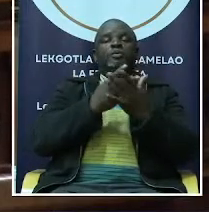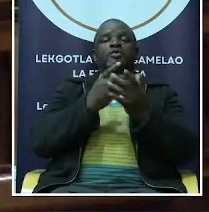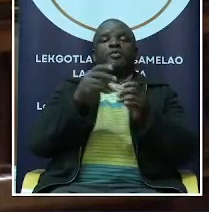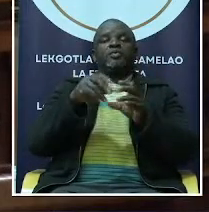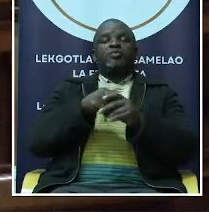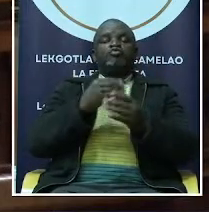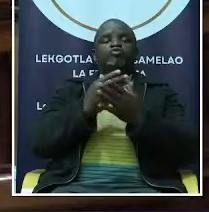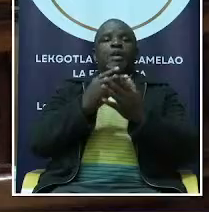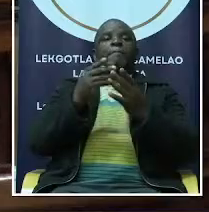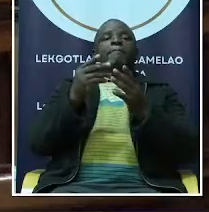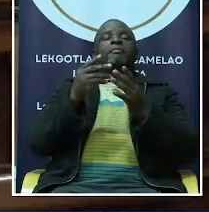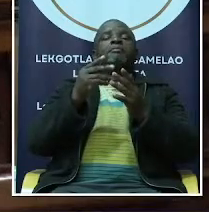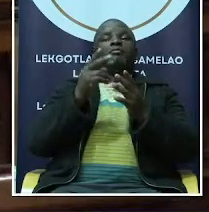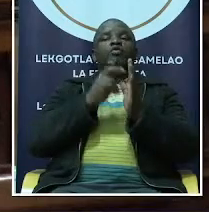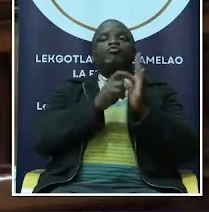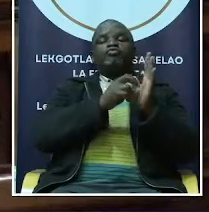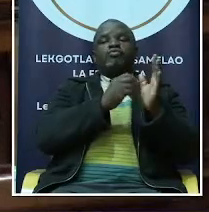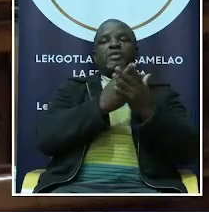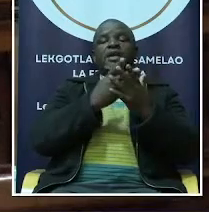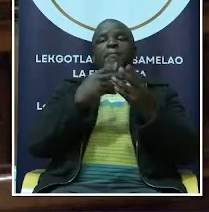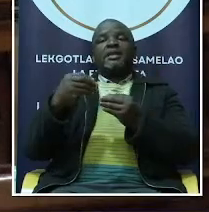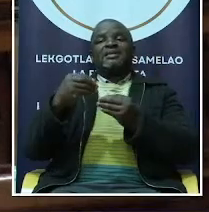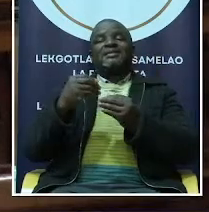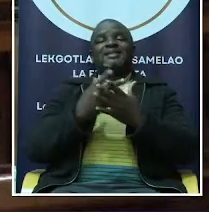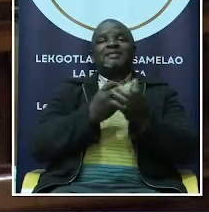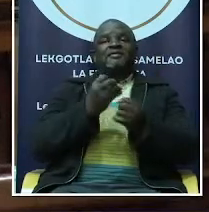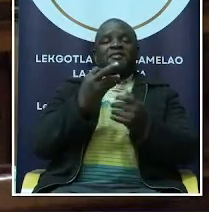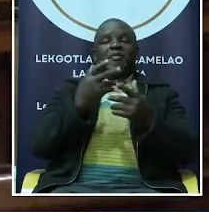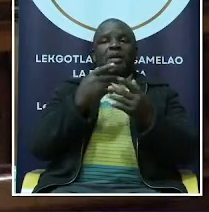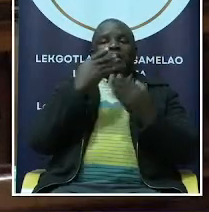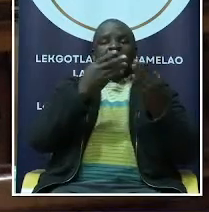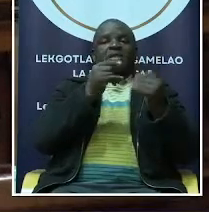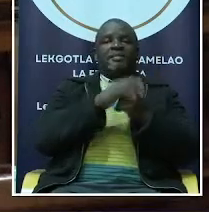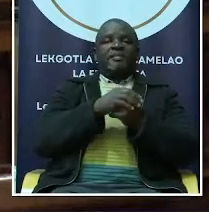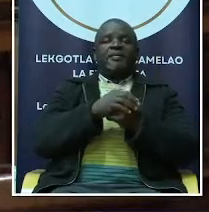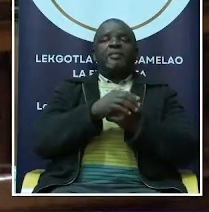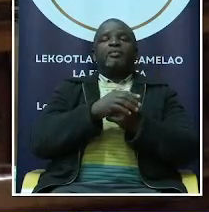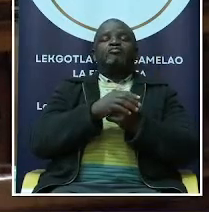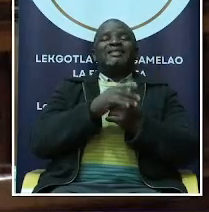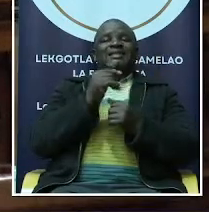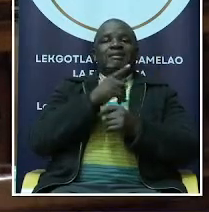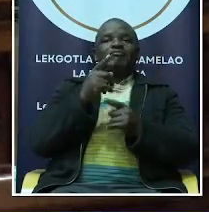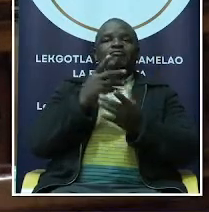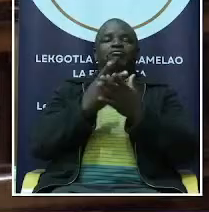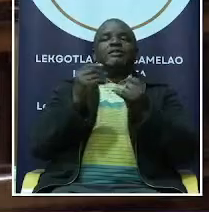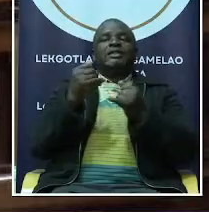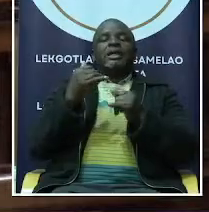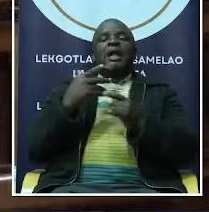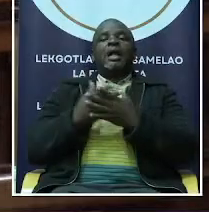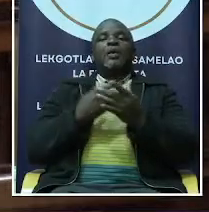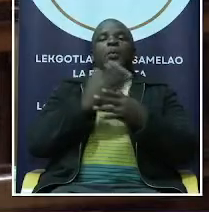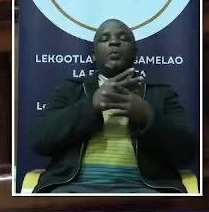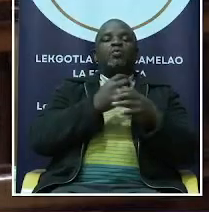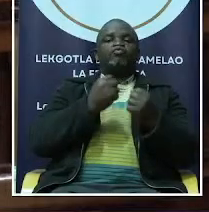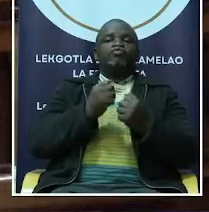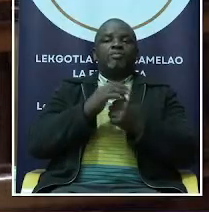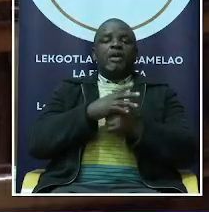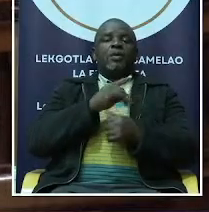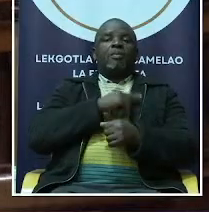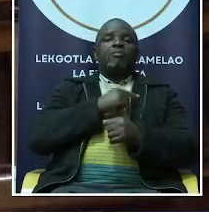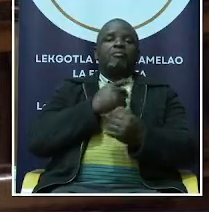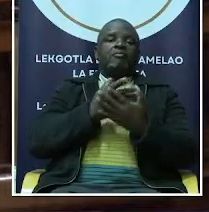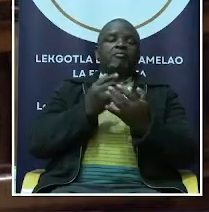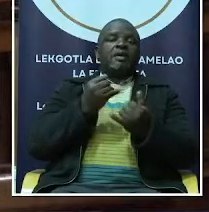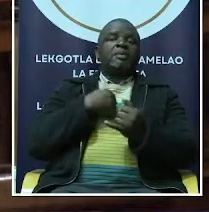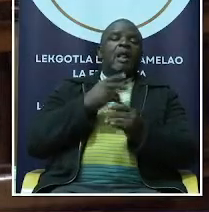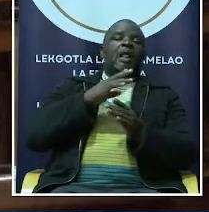into confirming that the businesses that are given these procurements are able to deliver, because it is an injustice that some